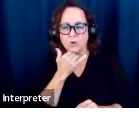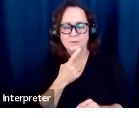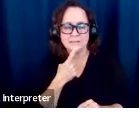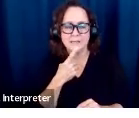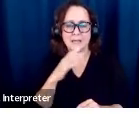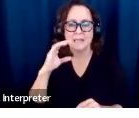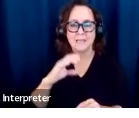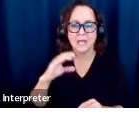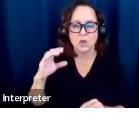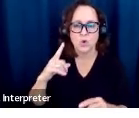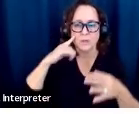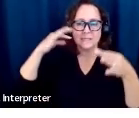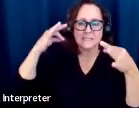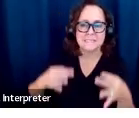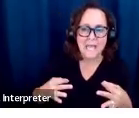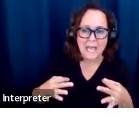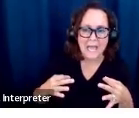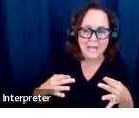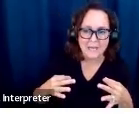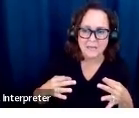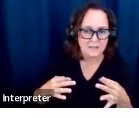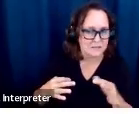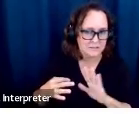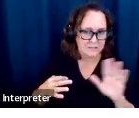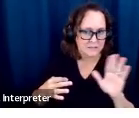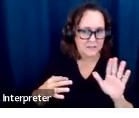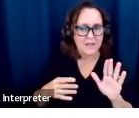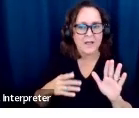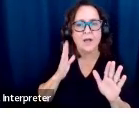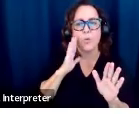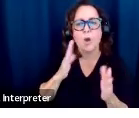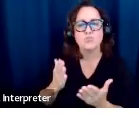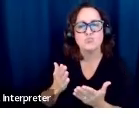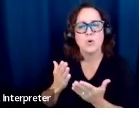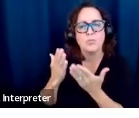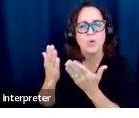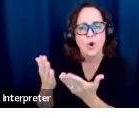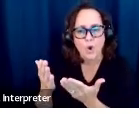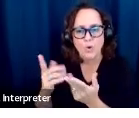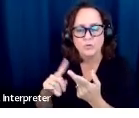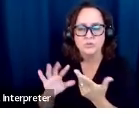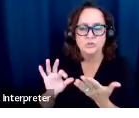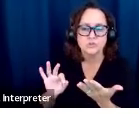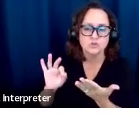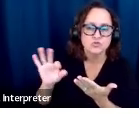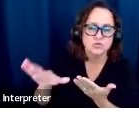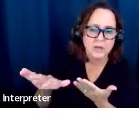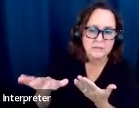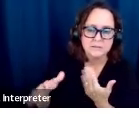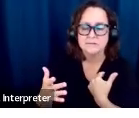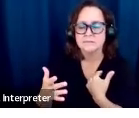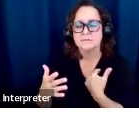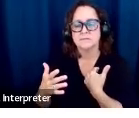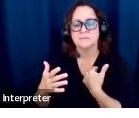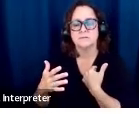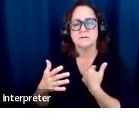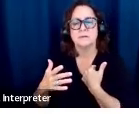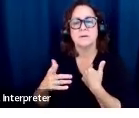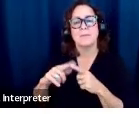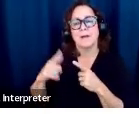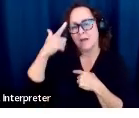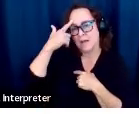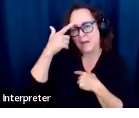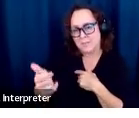can decide if the individual transition. They would propose, they would suggest, and then it would be up to